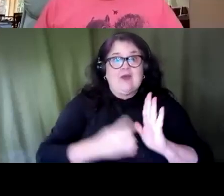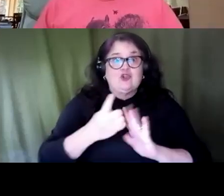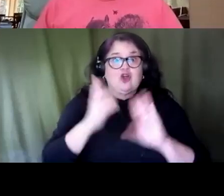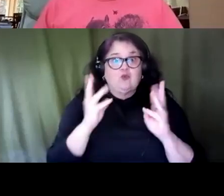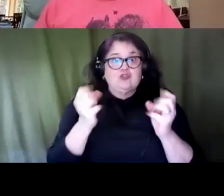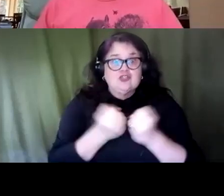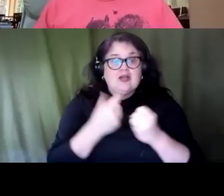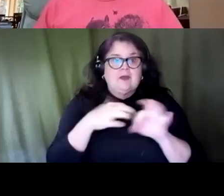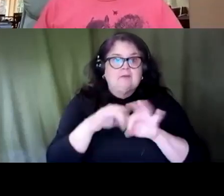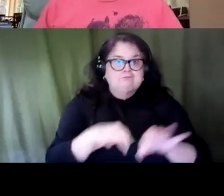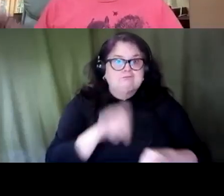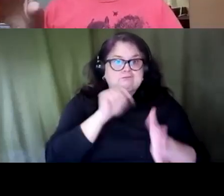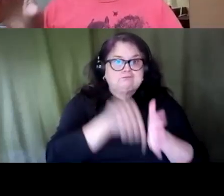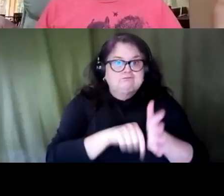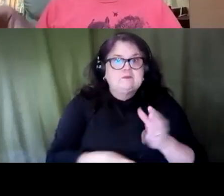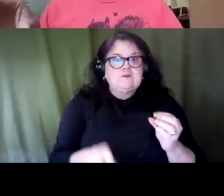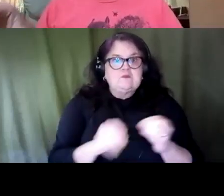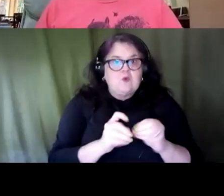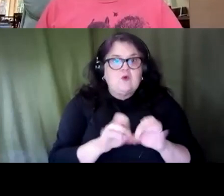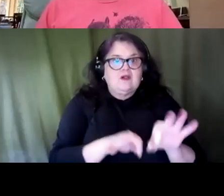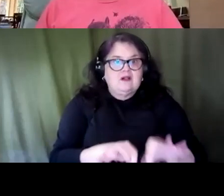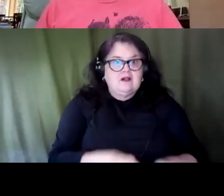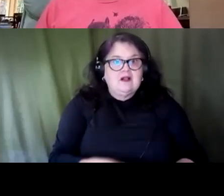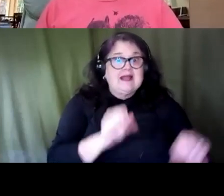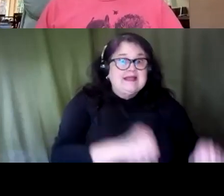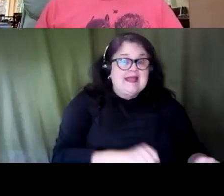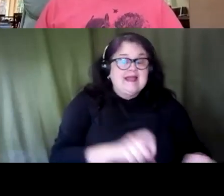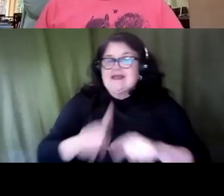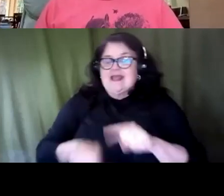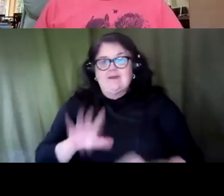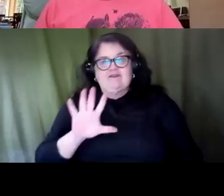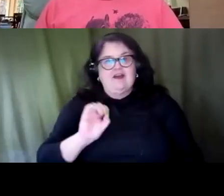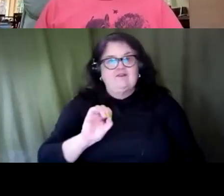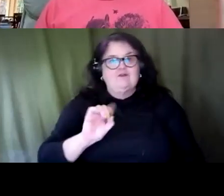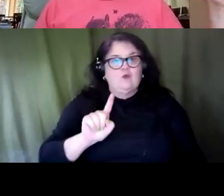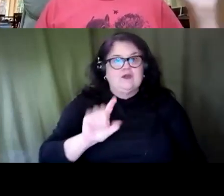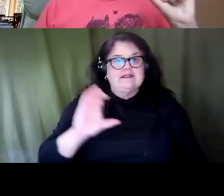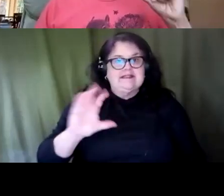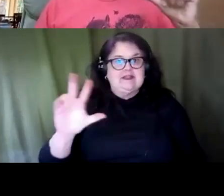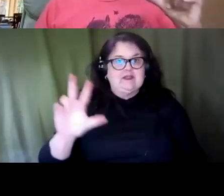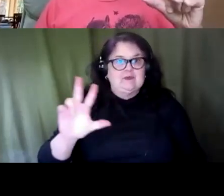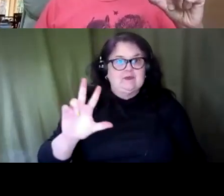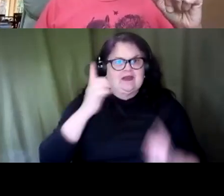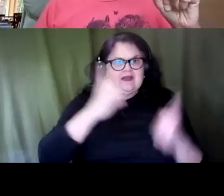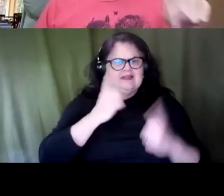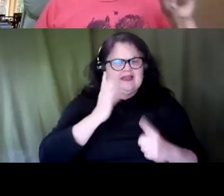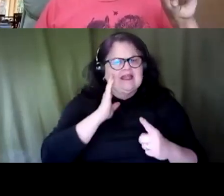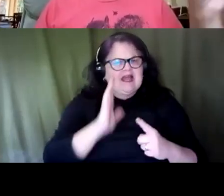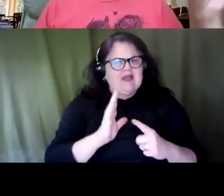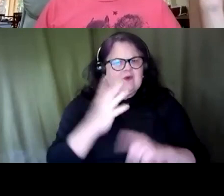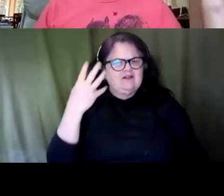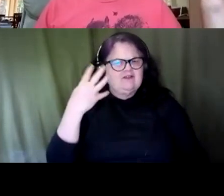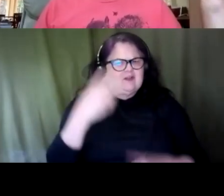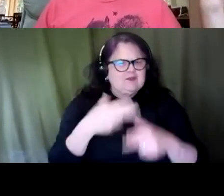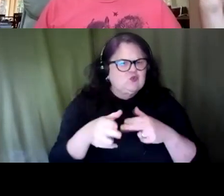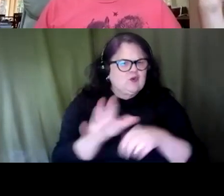do go into much more detail on what can or can't be a 501c3. And I was thinking I'm going to record a short video and come back and link